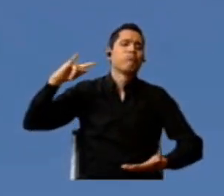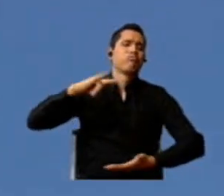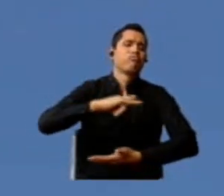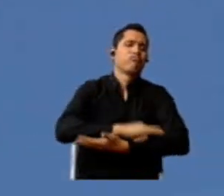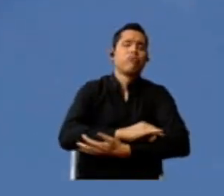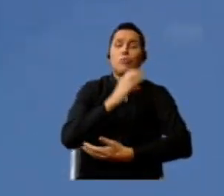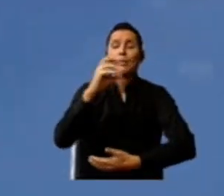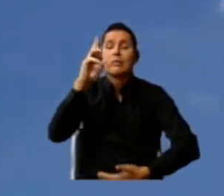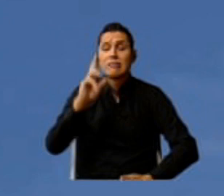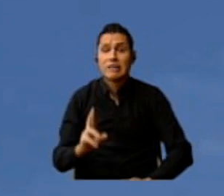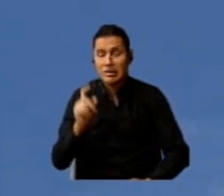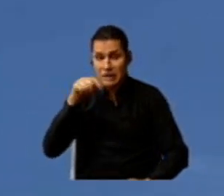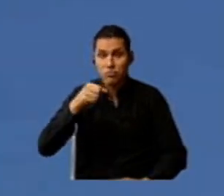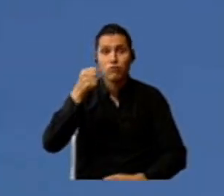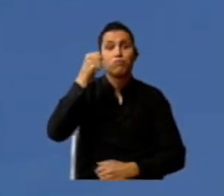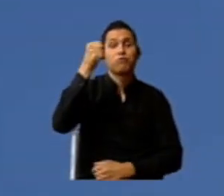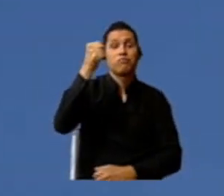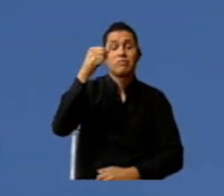Airport.